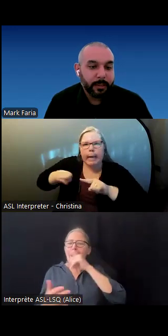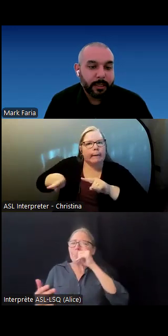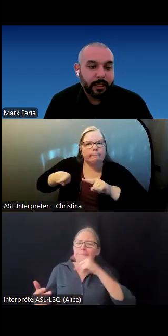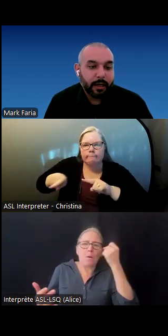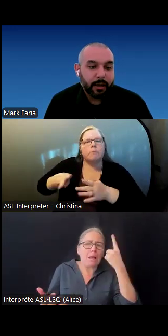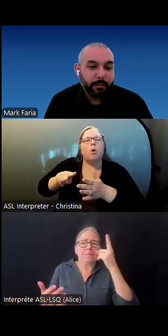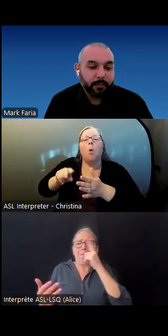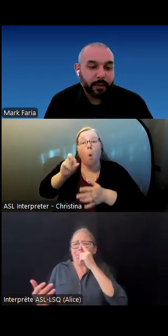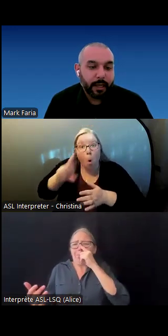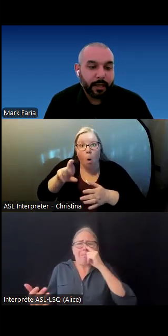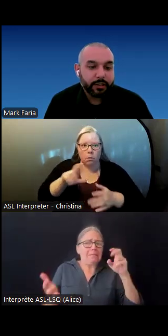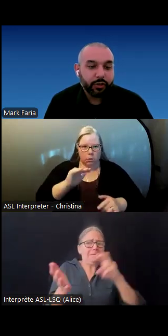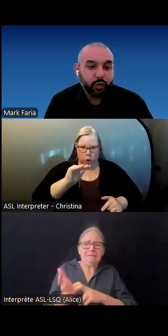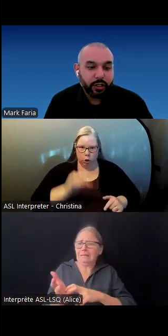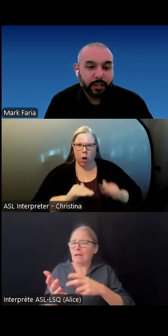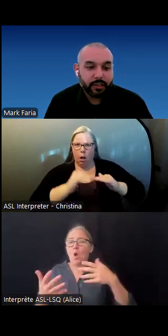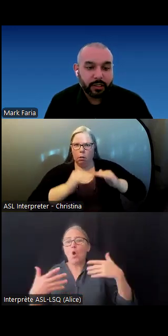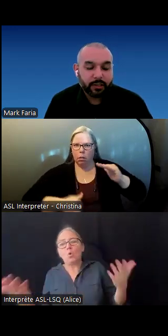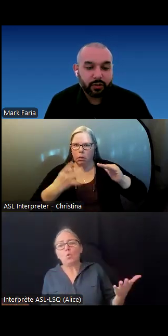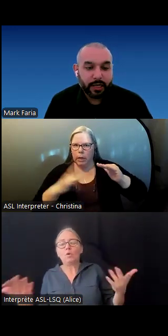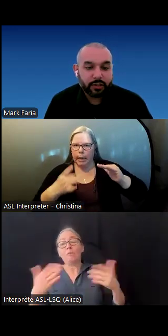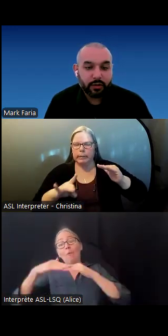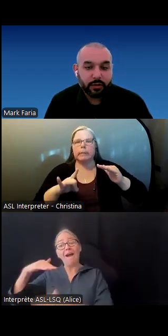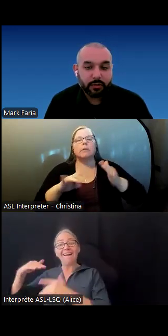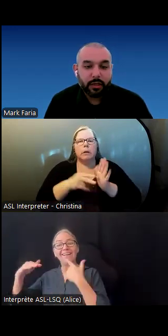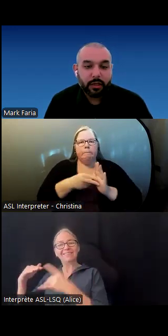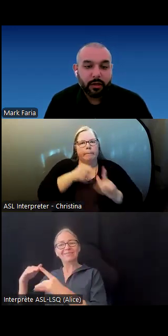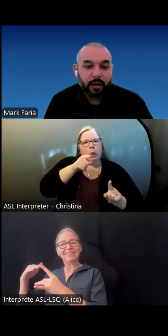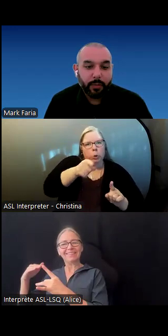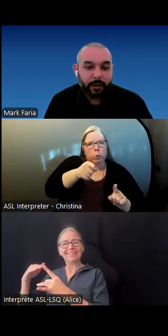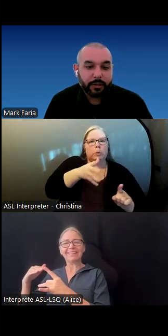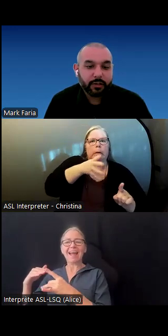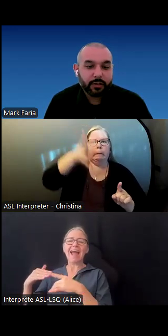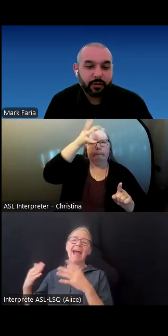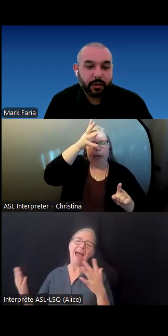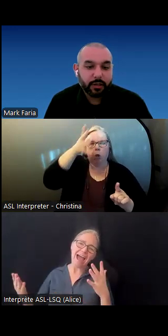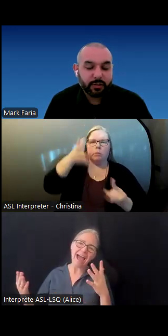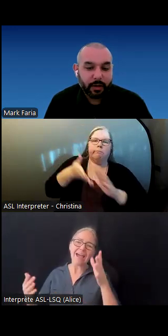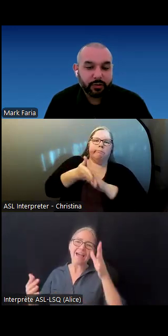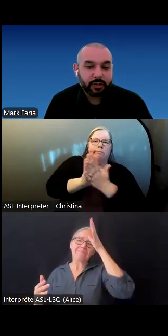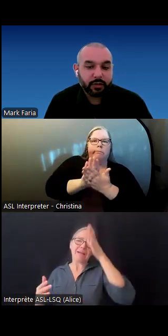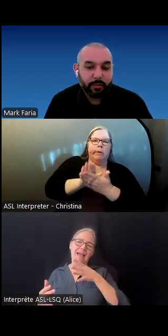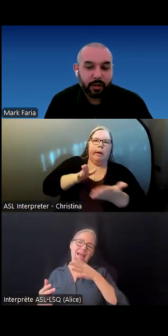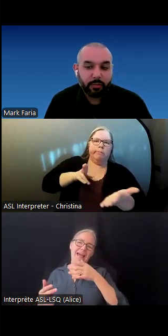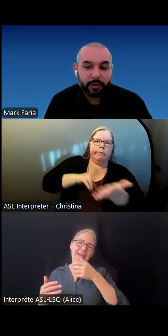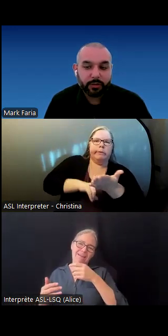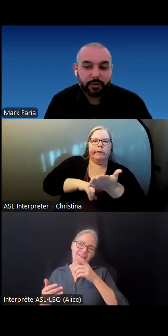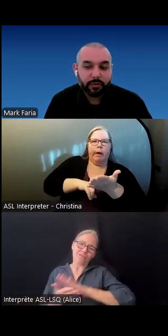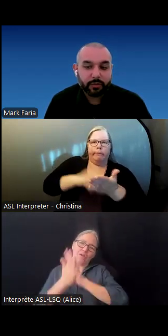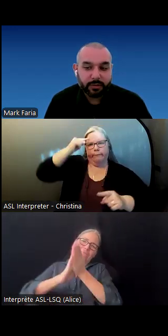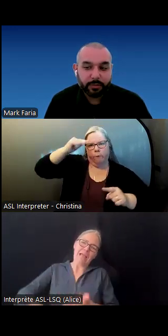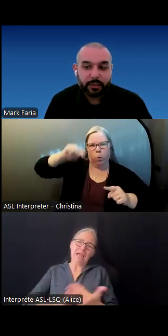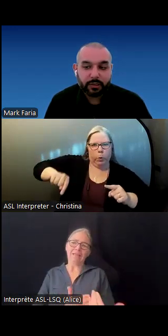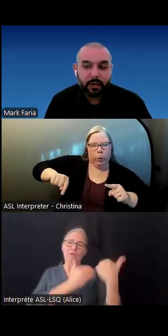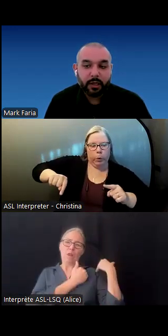too. Um, and until 2026, so next year, parents, spouses, common law partners,